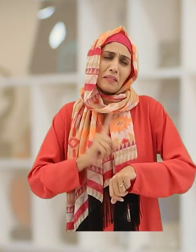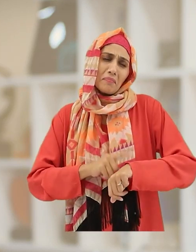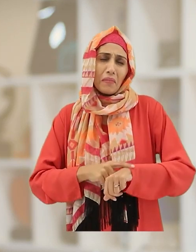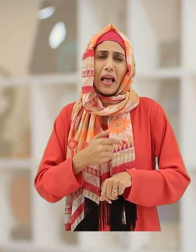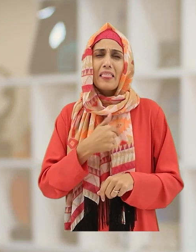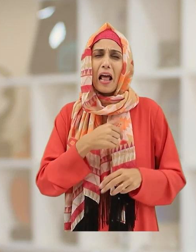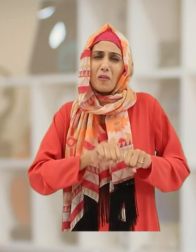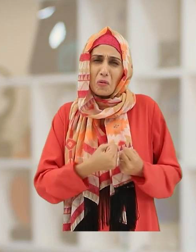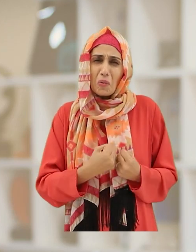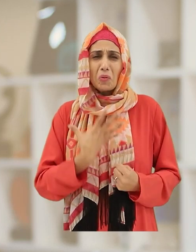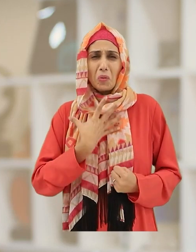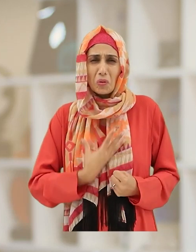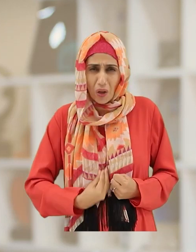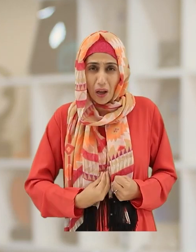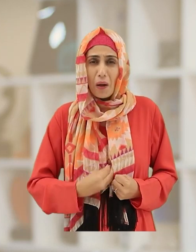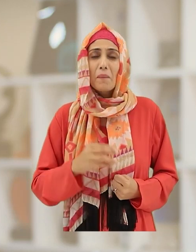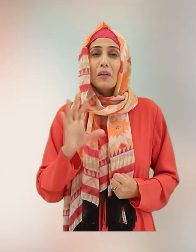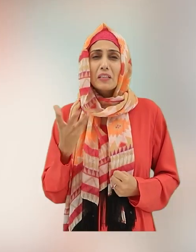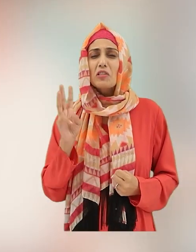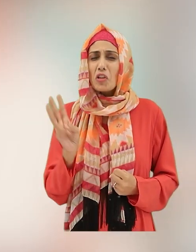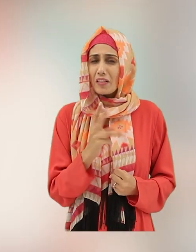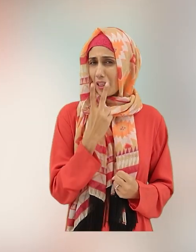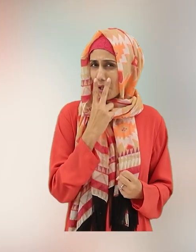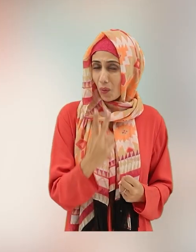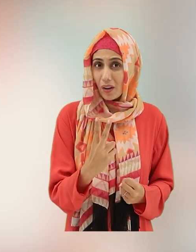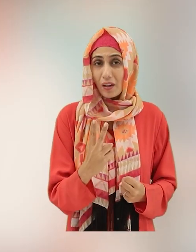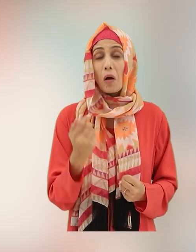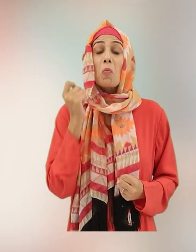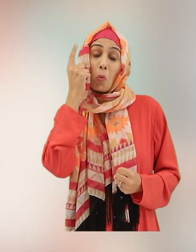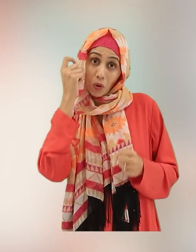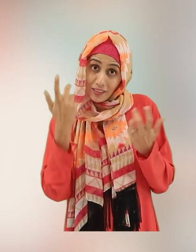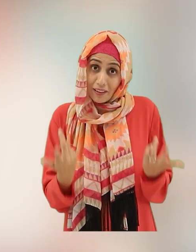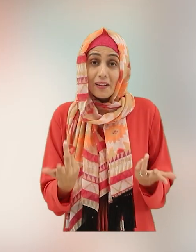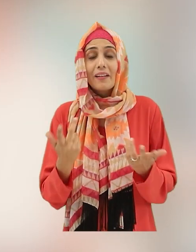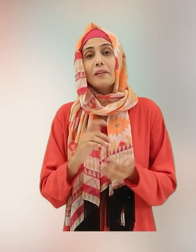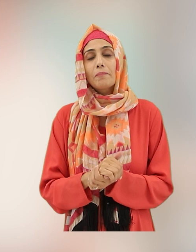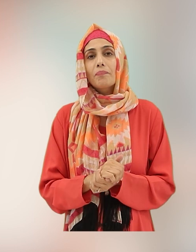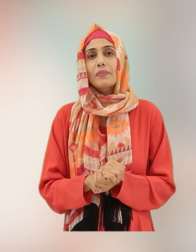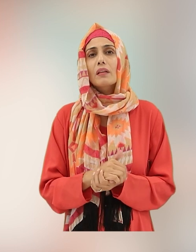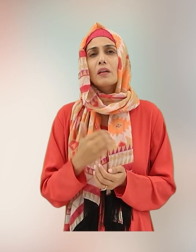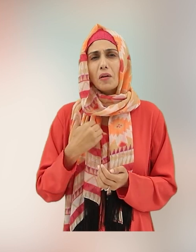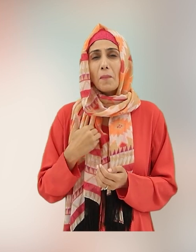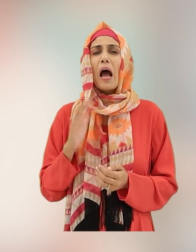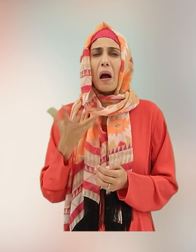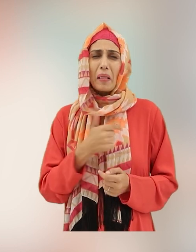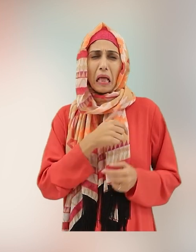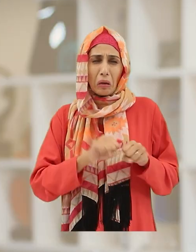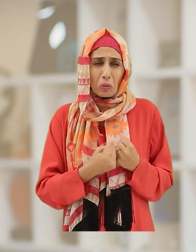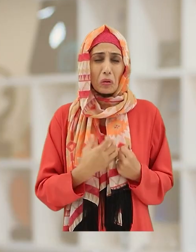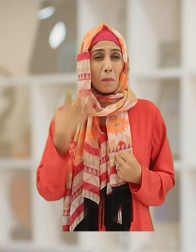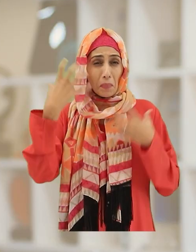was very discouraged and disheartened by the whole thing, even angry. I remember that time being